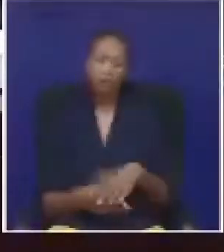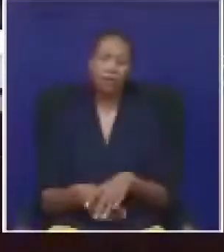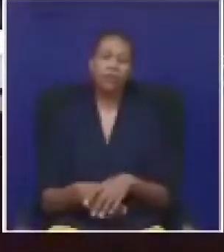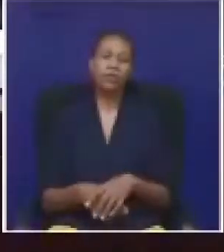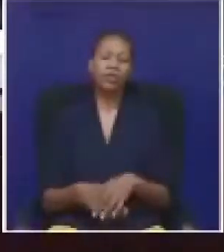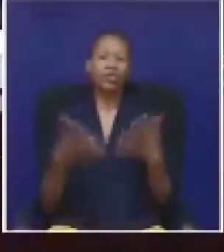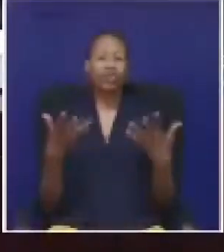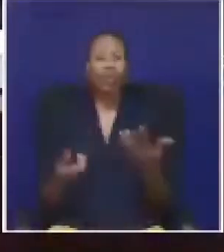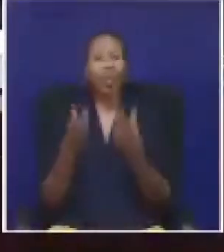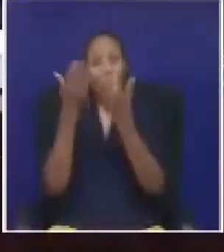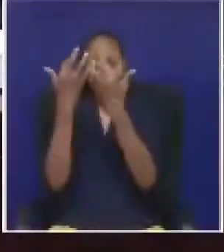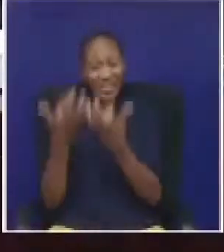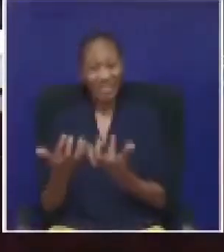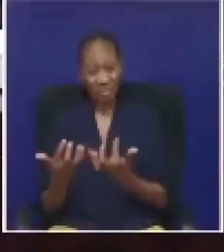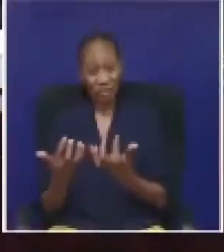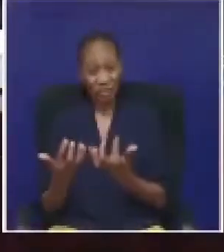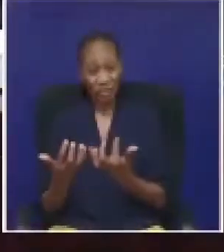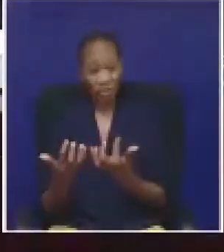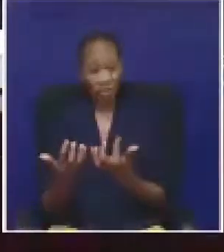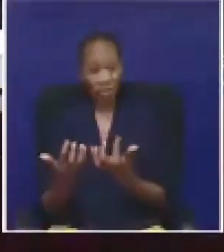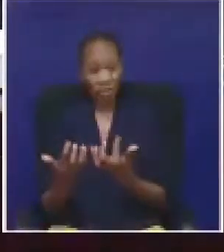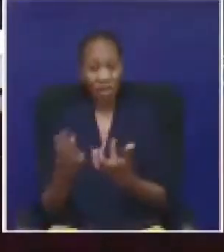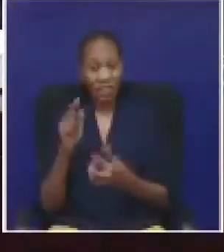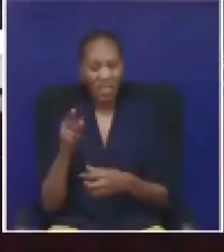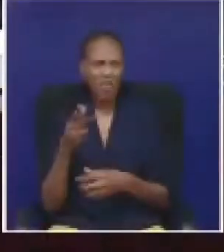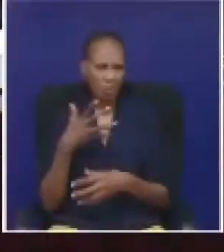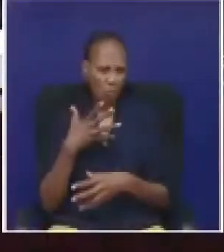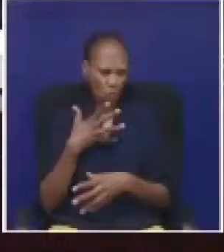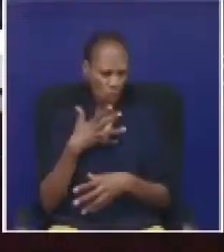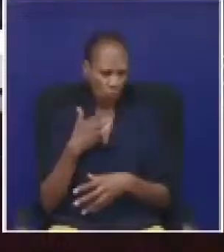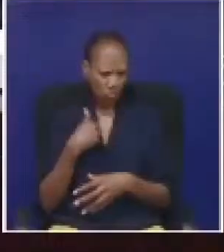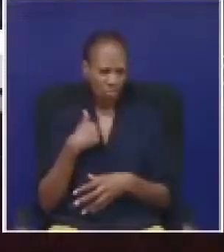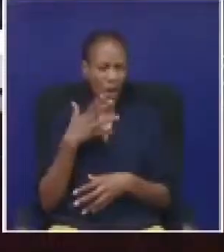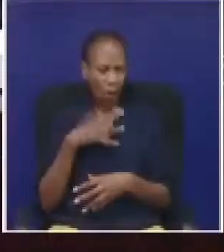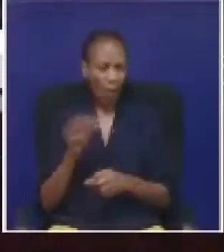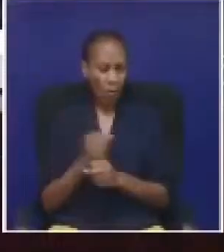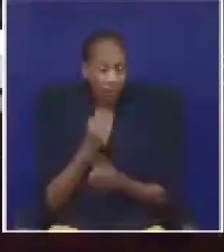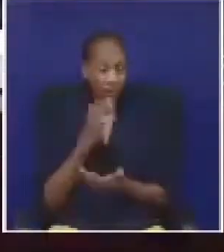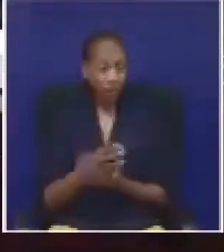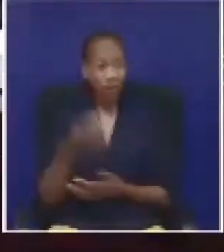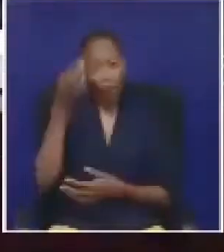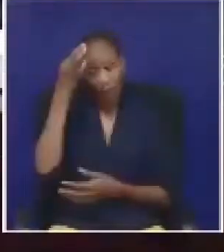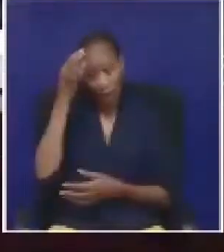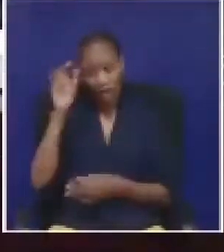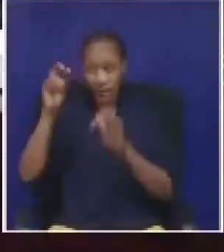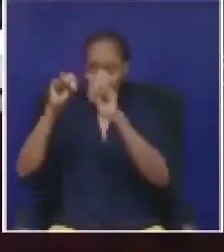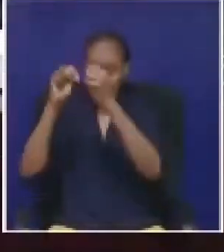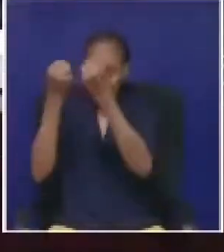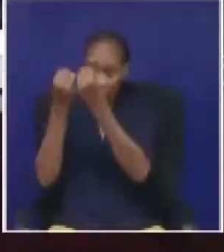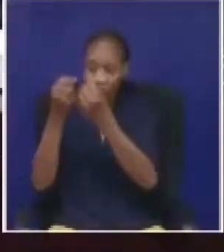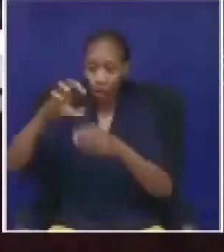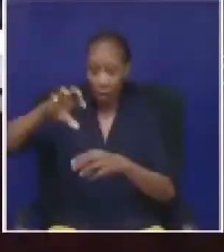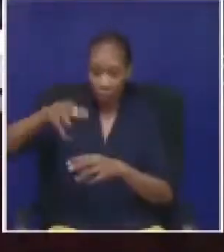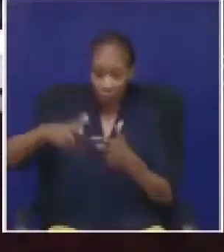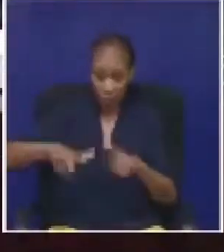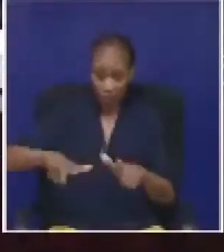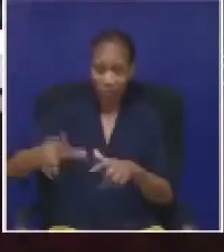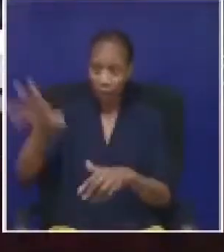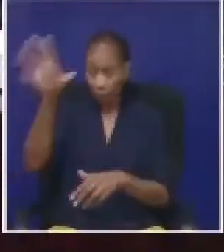of financing, it's really to ensure that government at national, provincial, and local